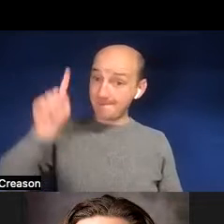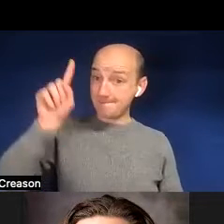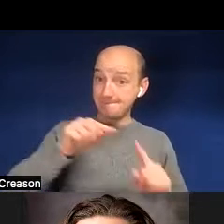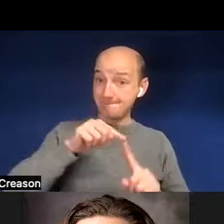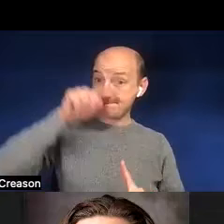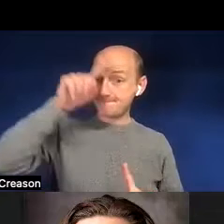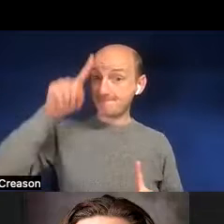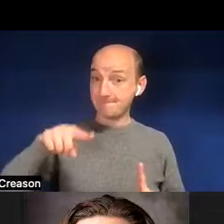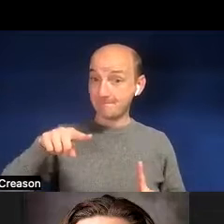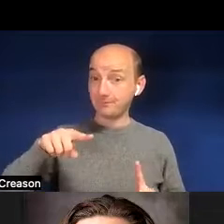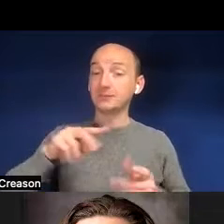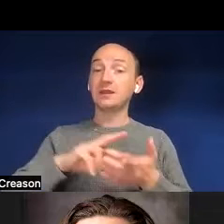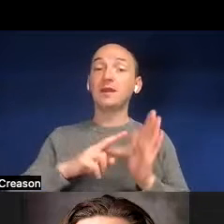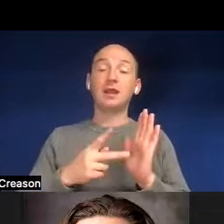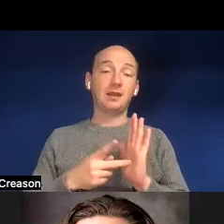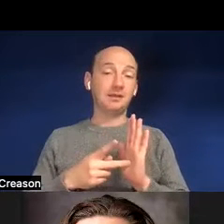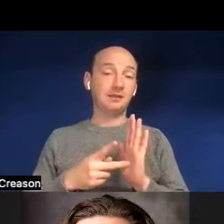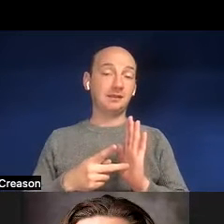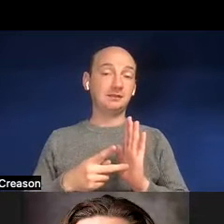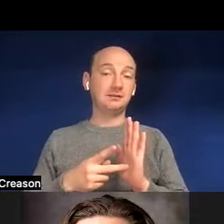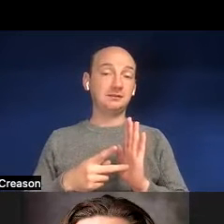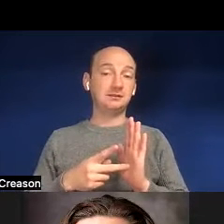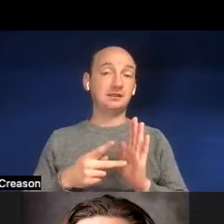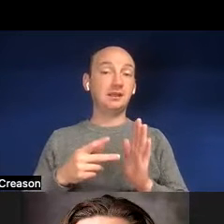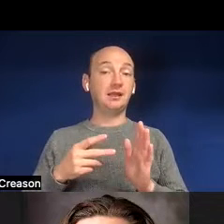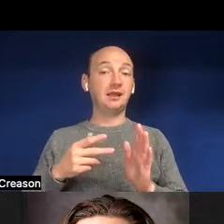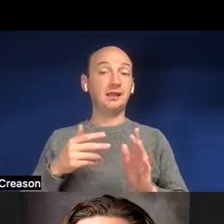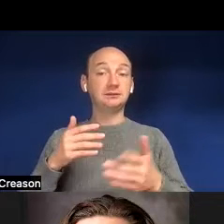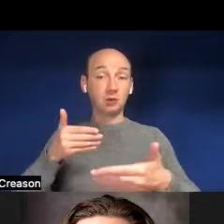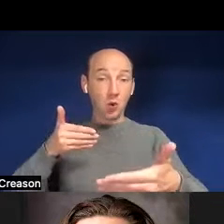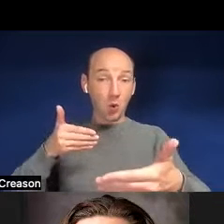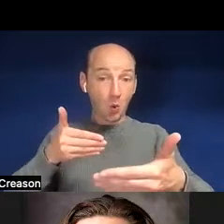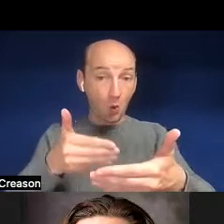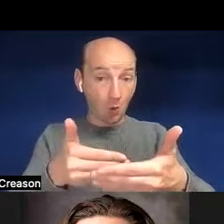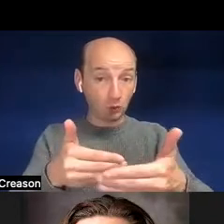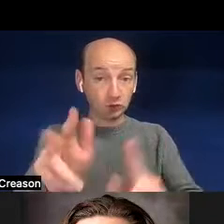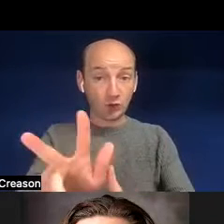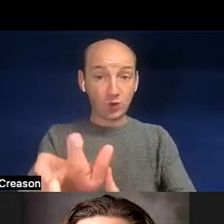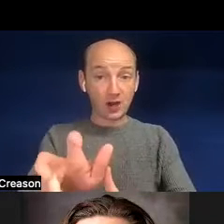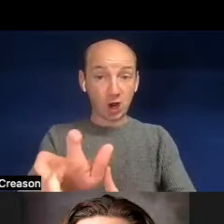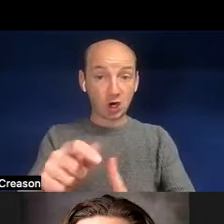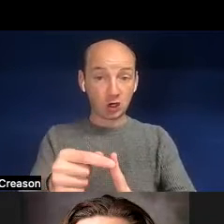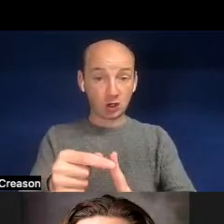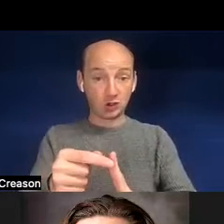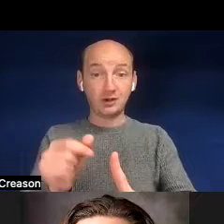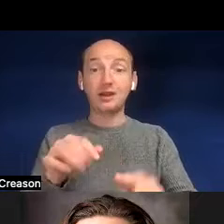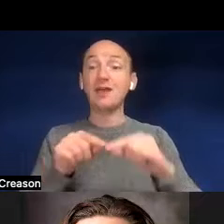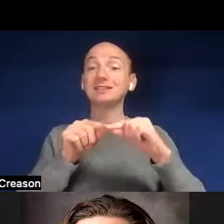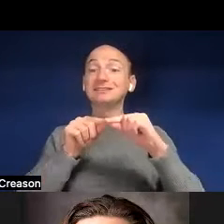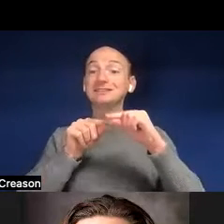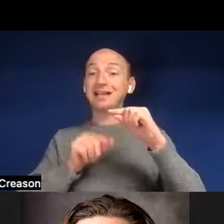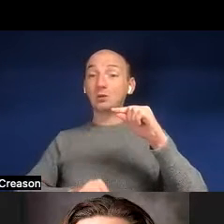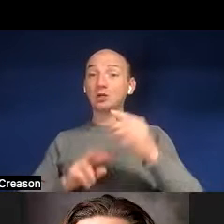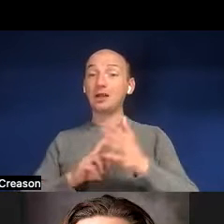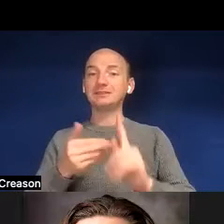the person's hand or arm is moving towards the radar. If it's downwards, it means that it's moving away from the